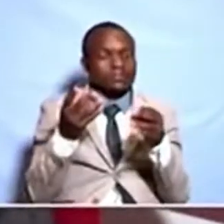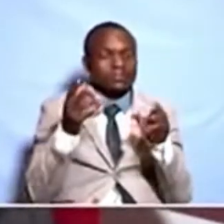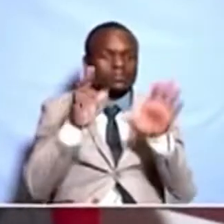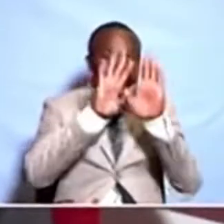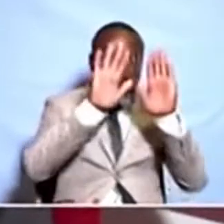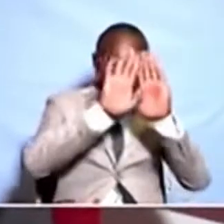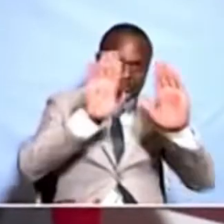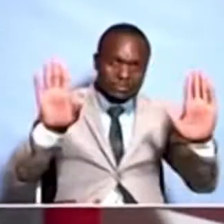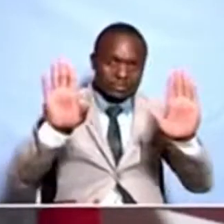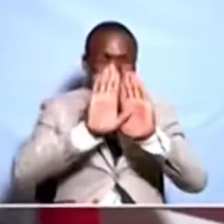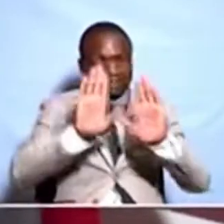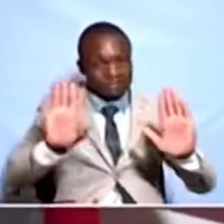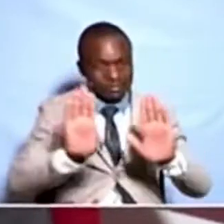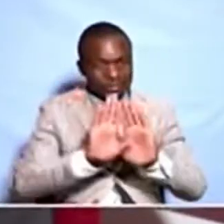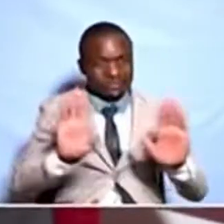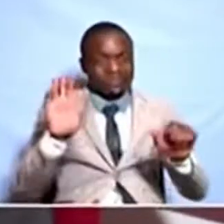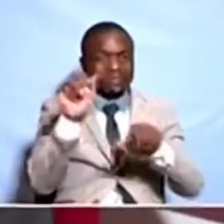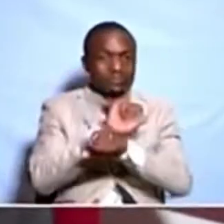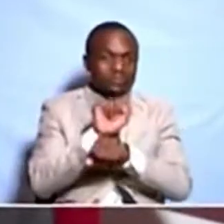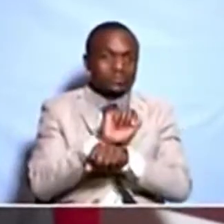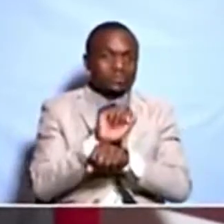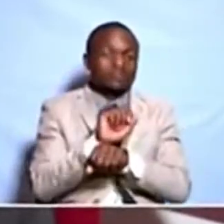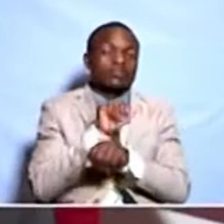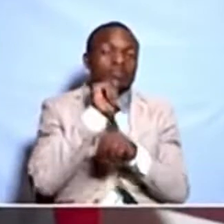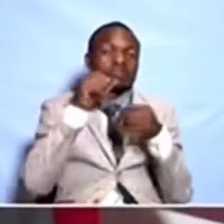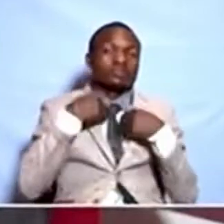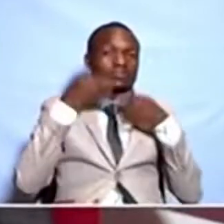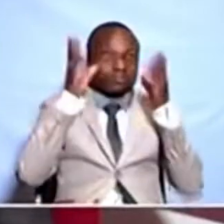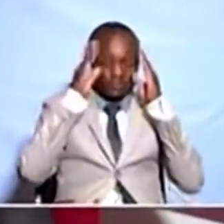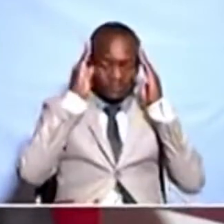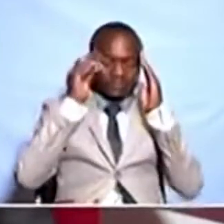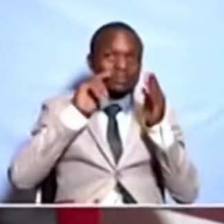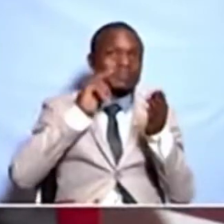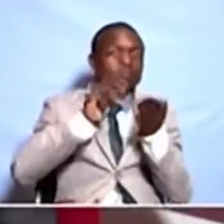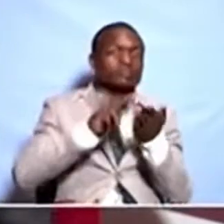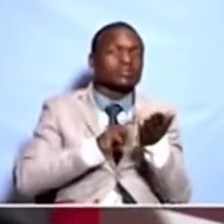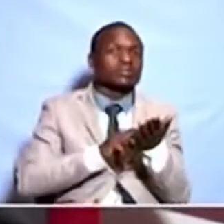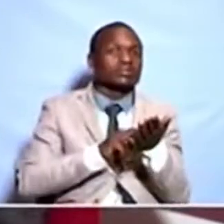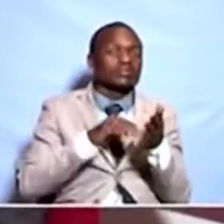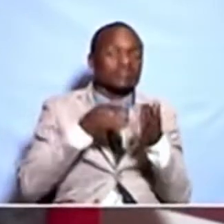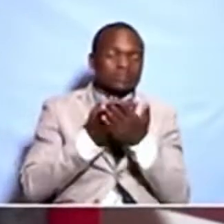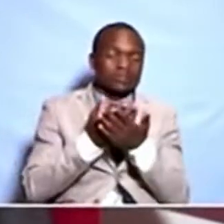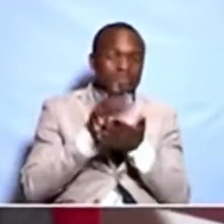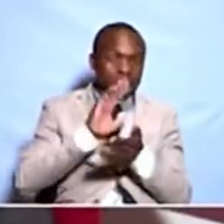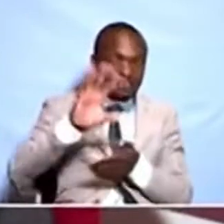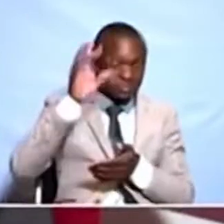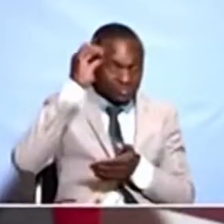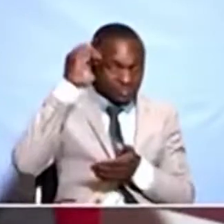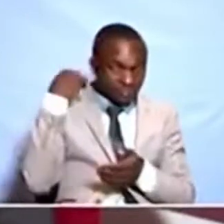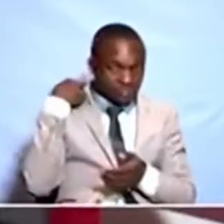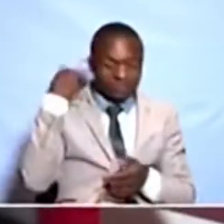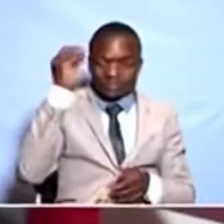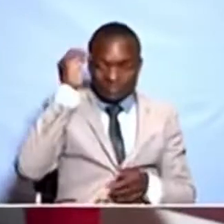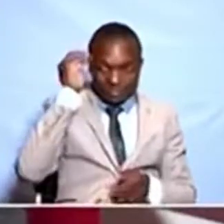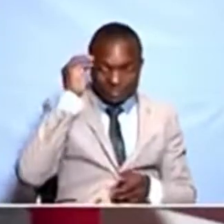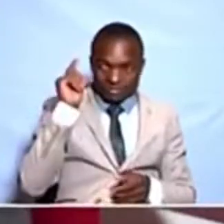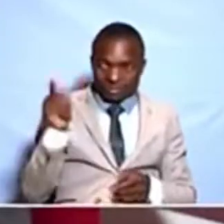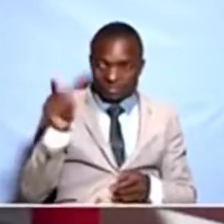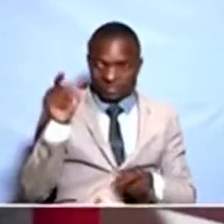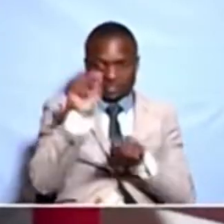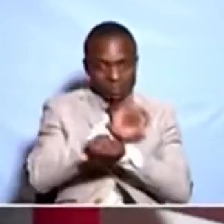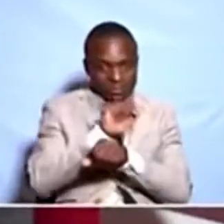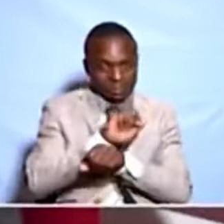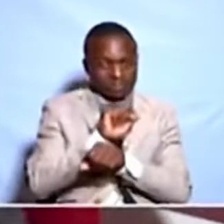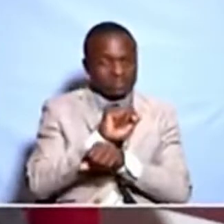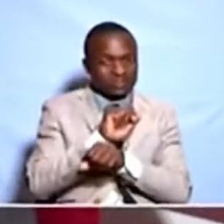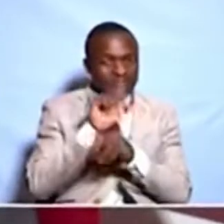moving with them with that knowledge that they are supposed to report to RATSA. How would your officers know that this vehicle that is